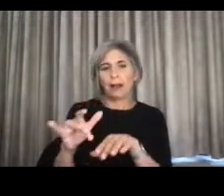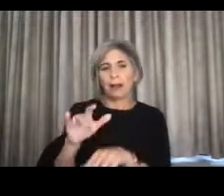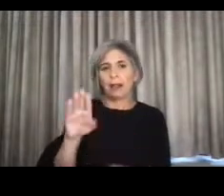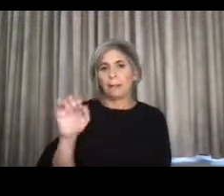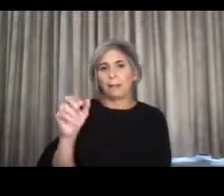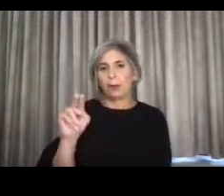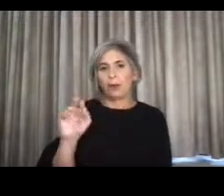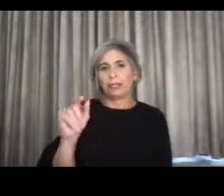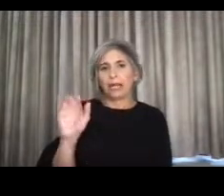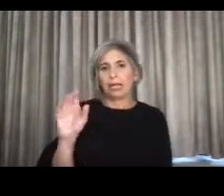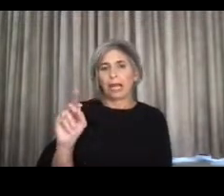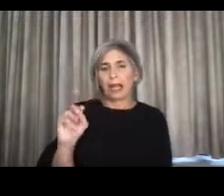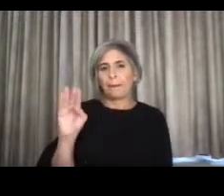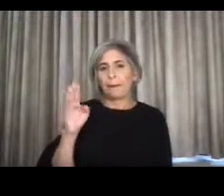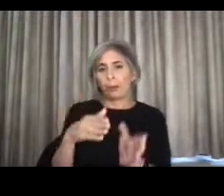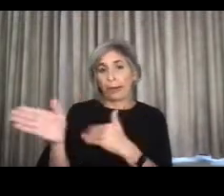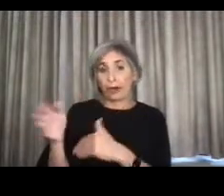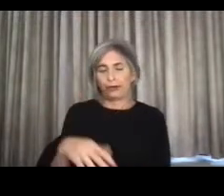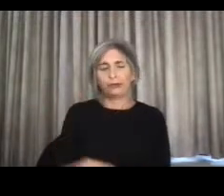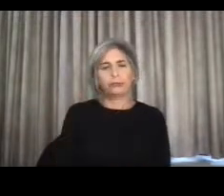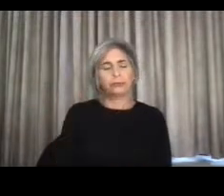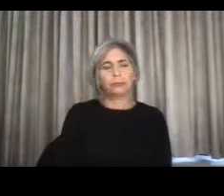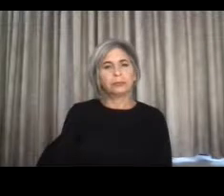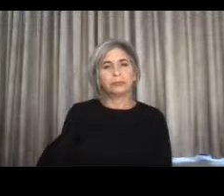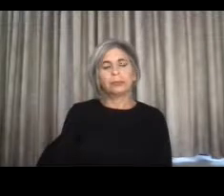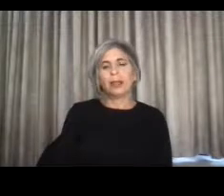preparedboynton.com. So